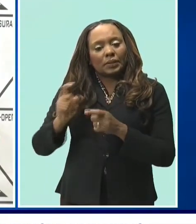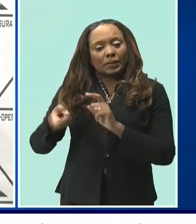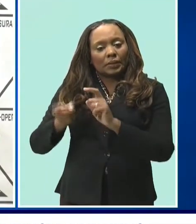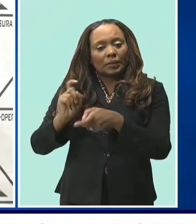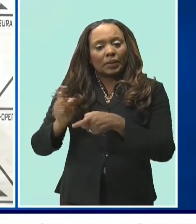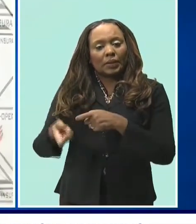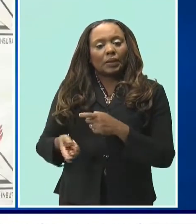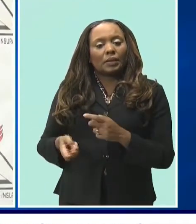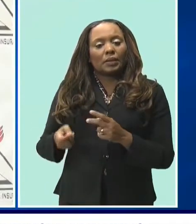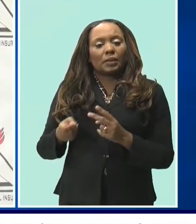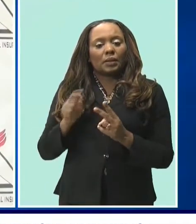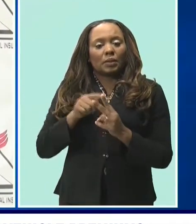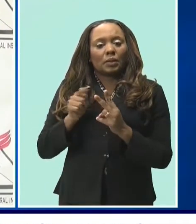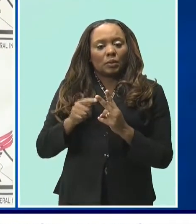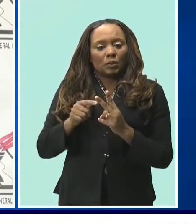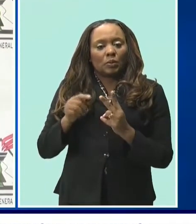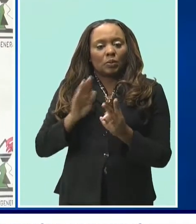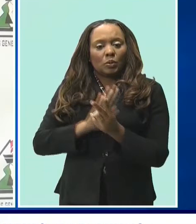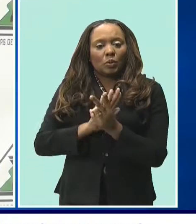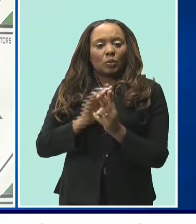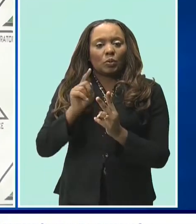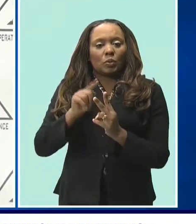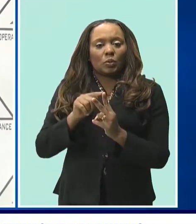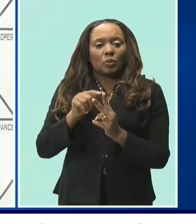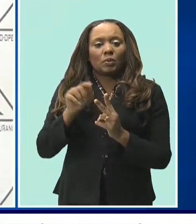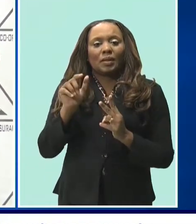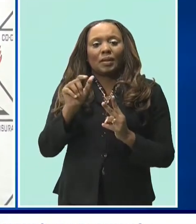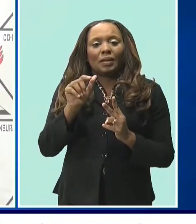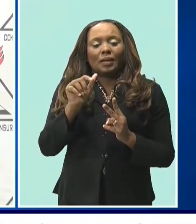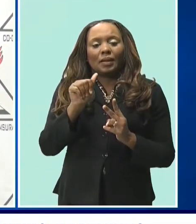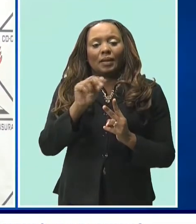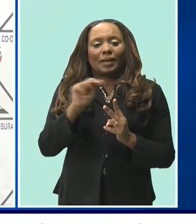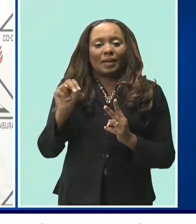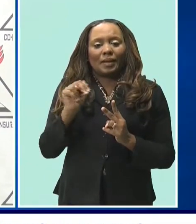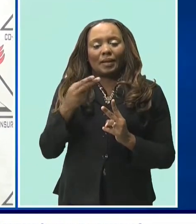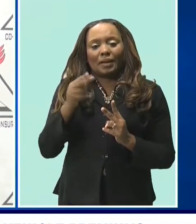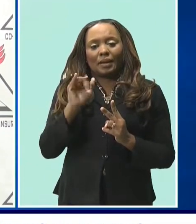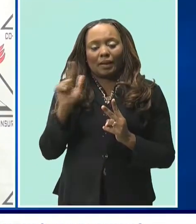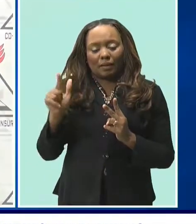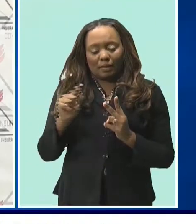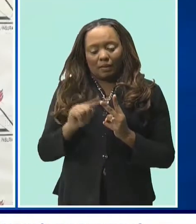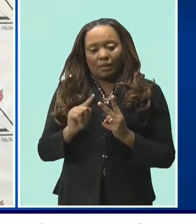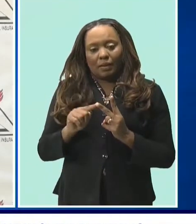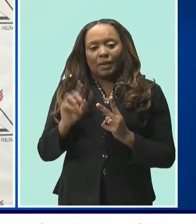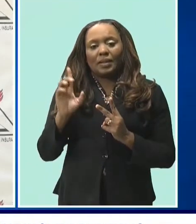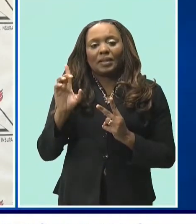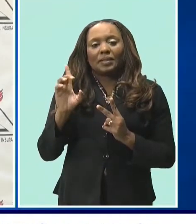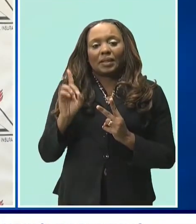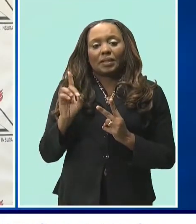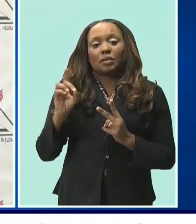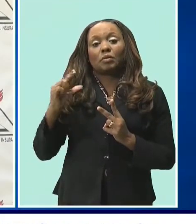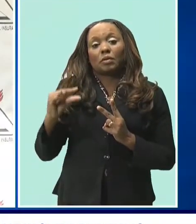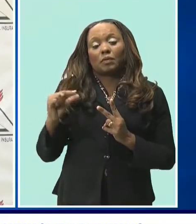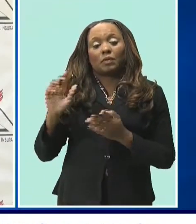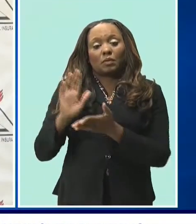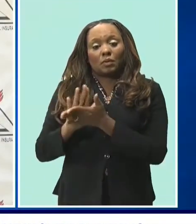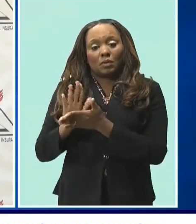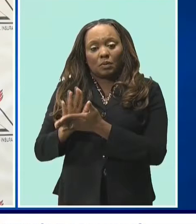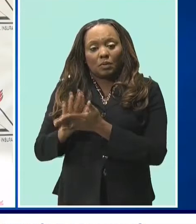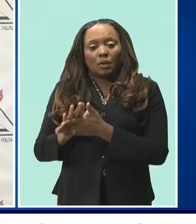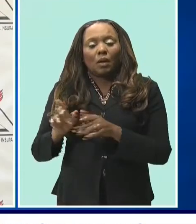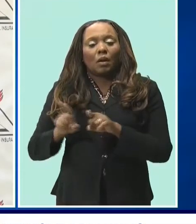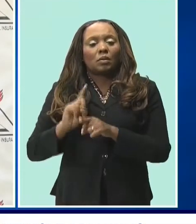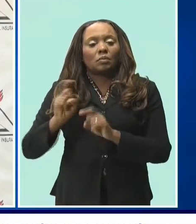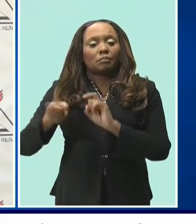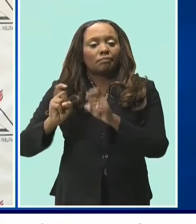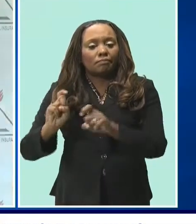Anthill School, the Dighton Griffith School Panthers, and the Household Mitigation Unit. Vouchers will also be distributed to households in